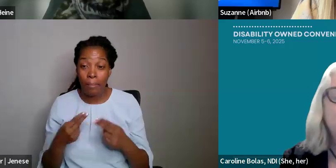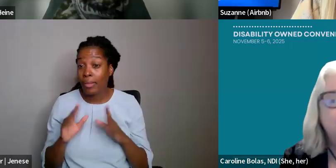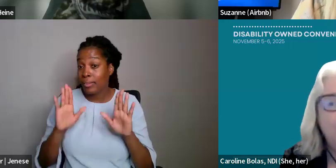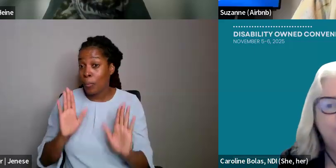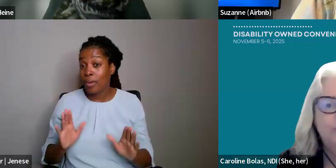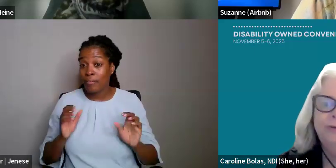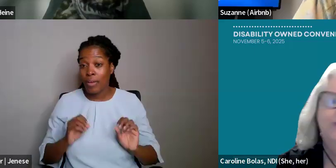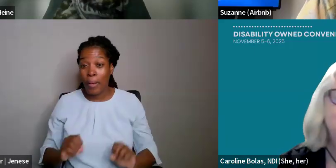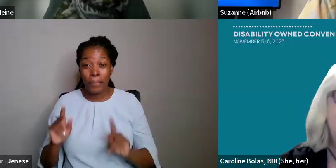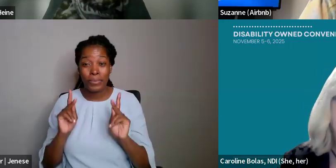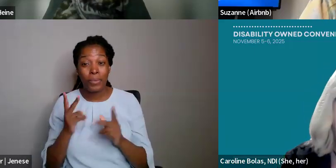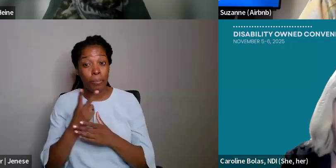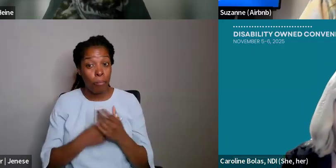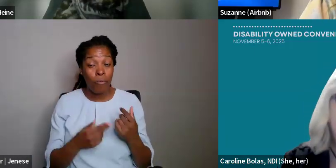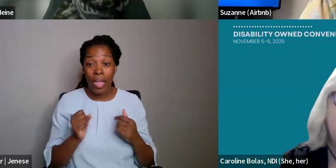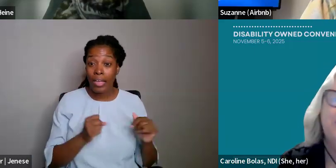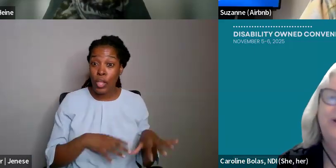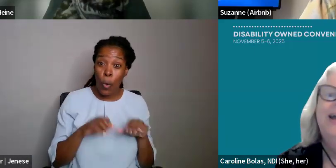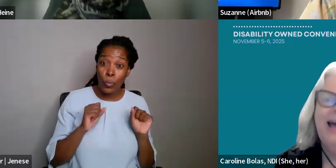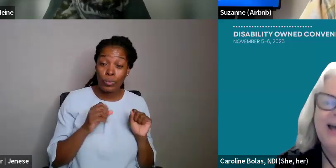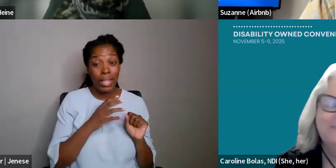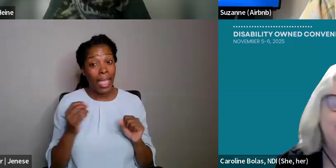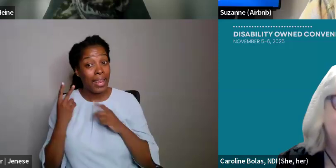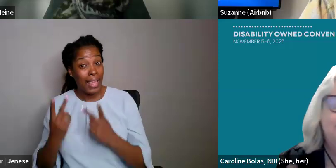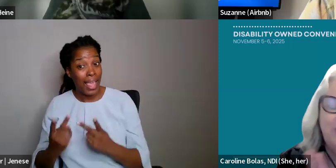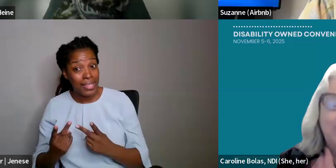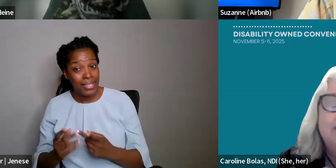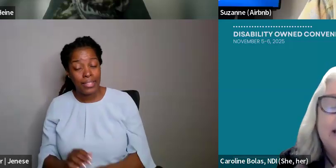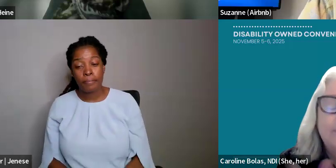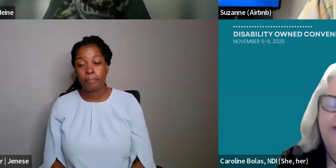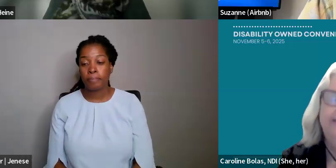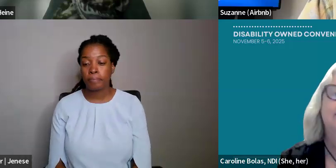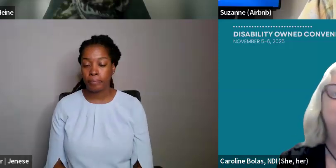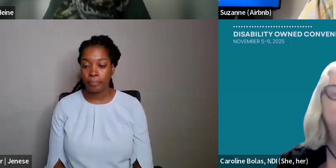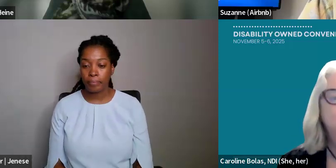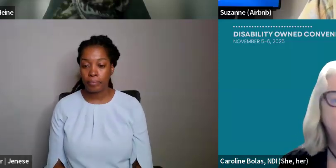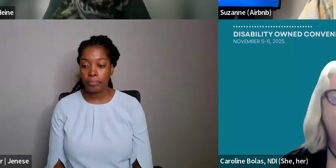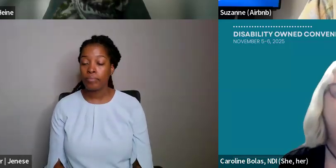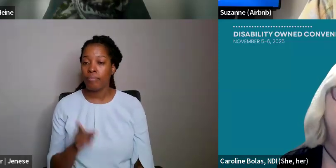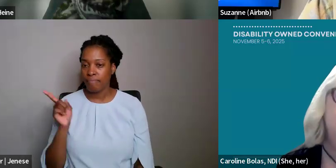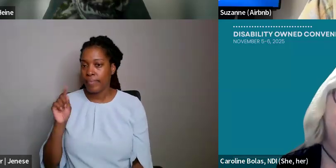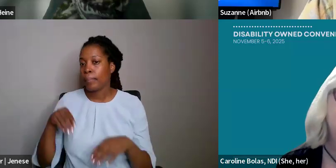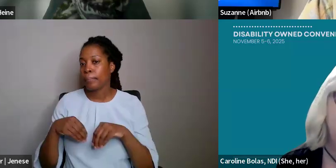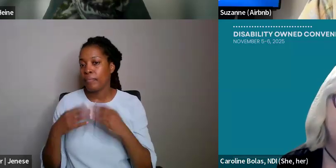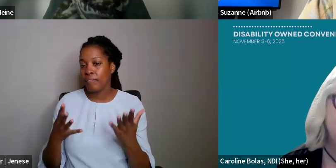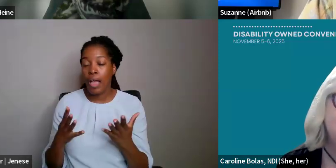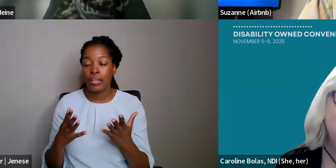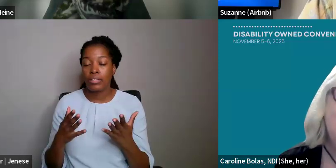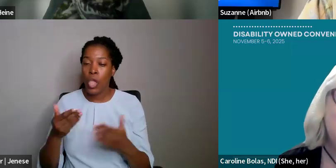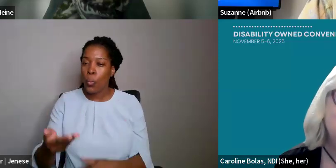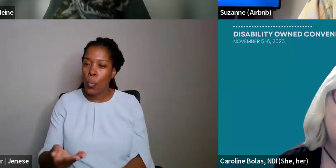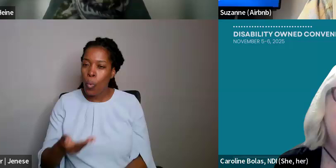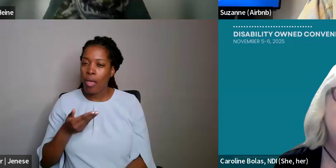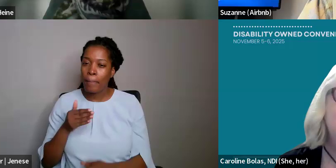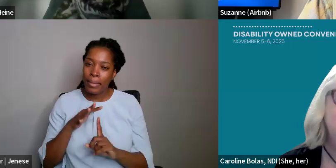opportunities, both as a host but also as a guest. So it's, provides such a welcoming